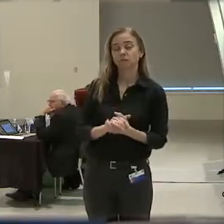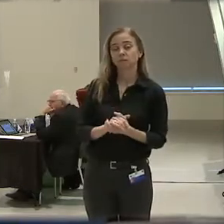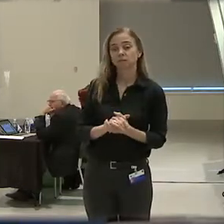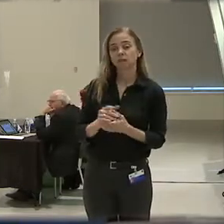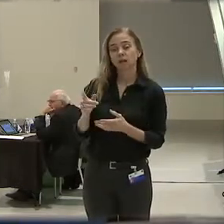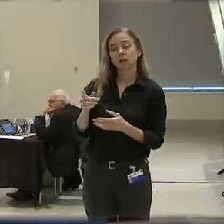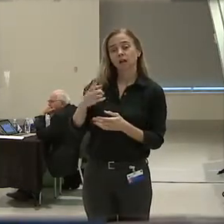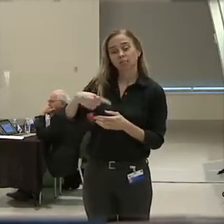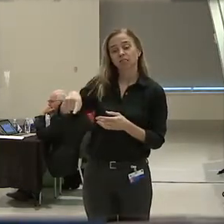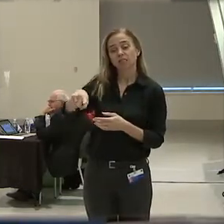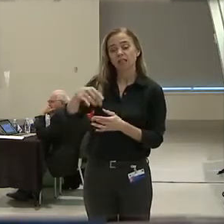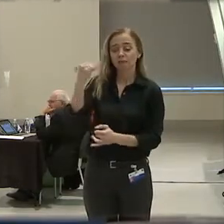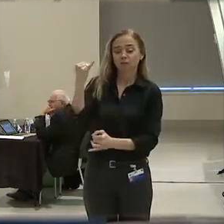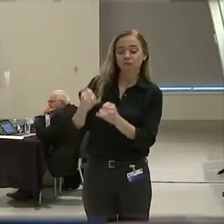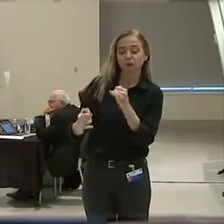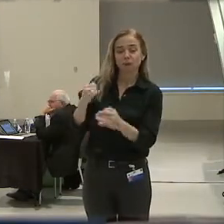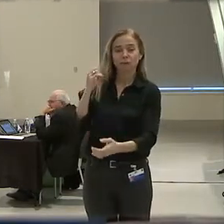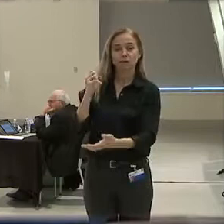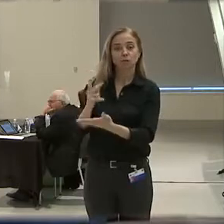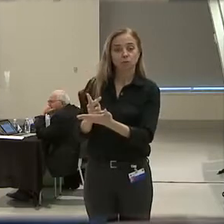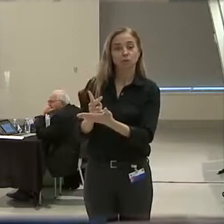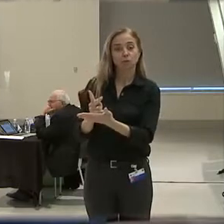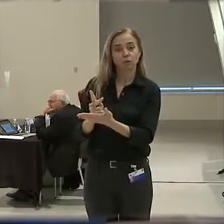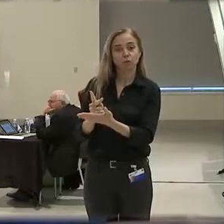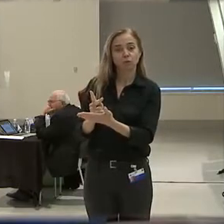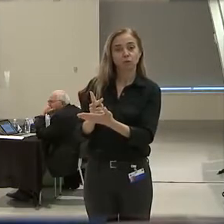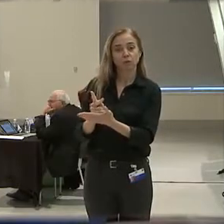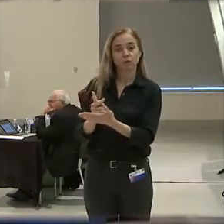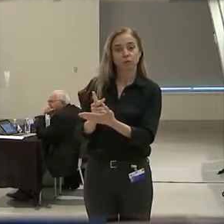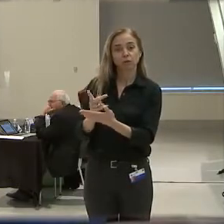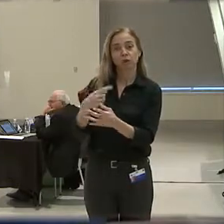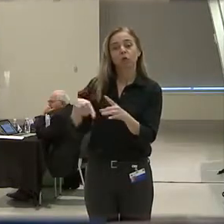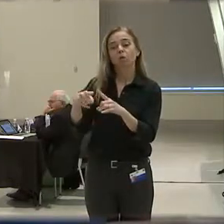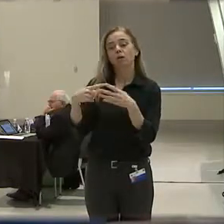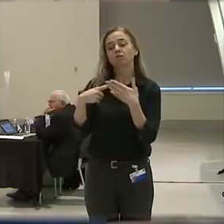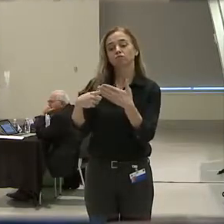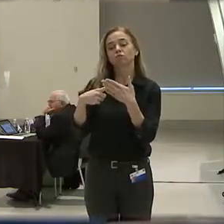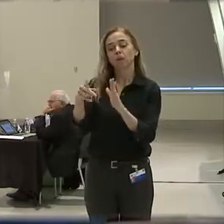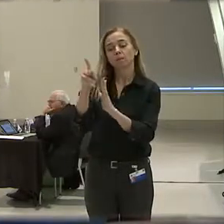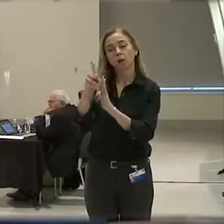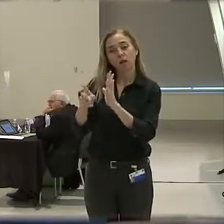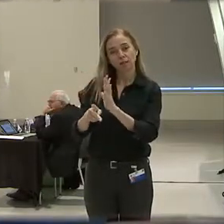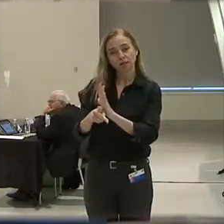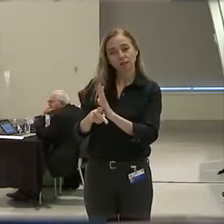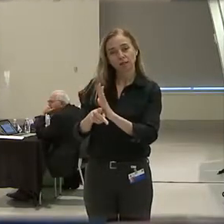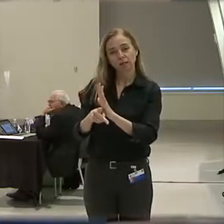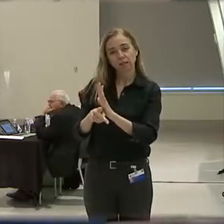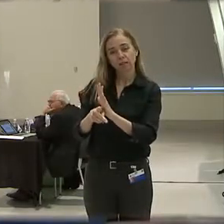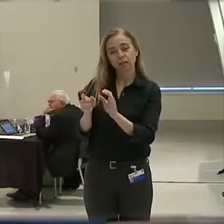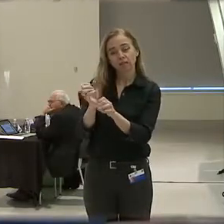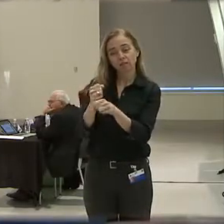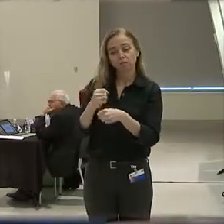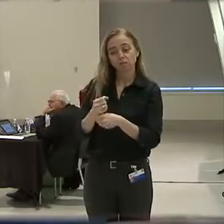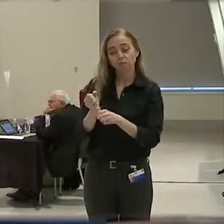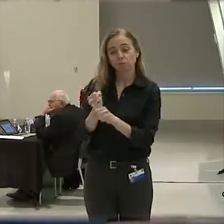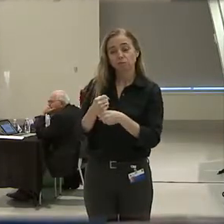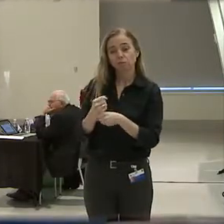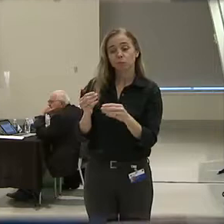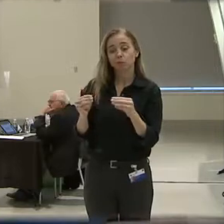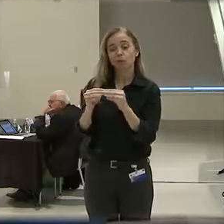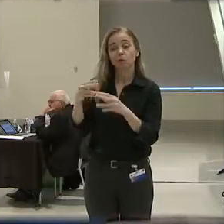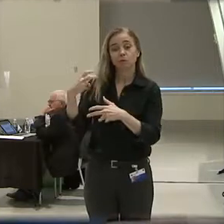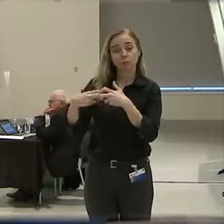are the final approval. So they are, when you ask about policies that create problems, if you